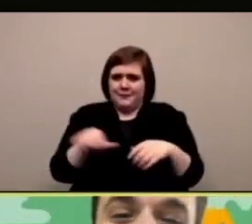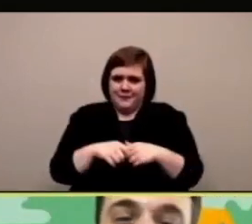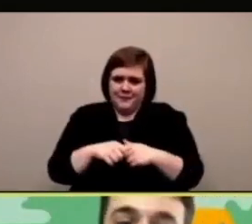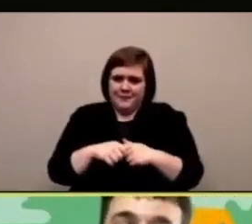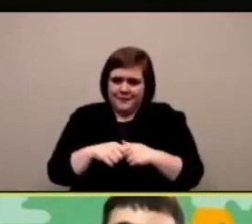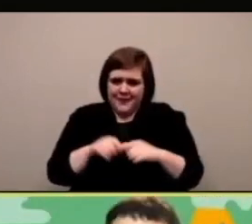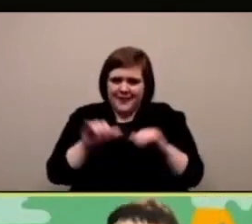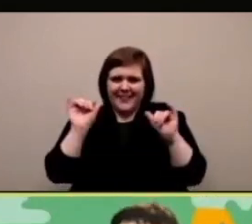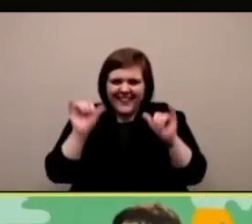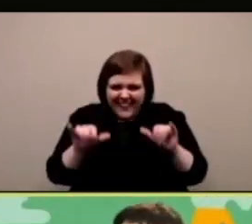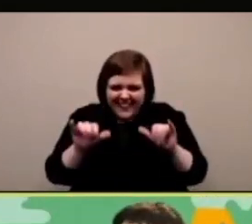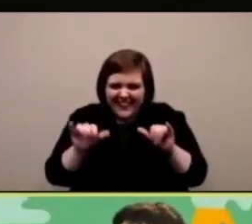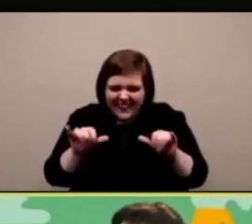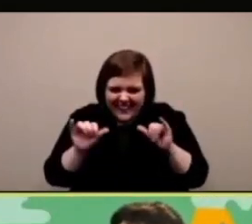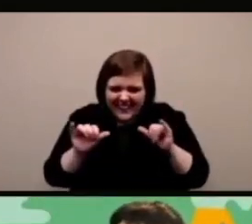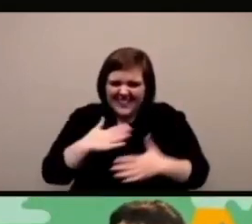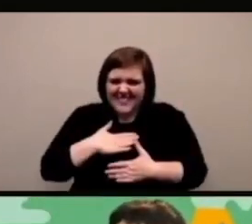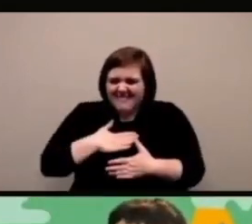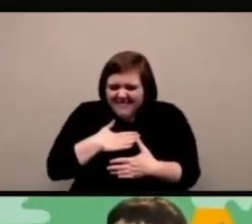Oh, that's awesome.